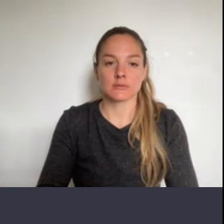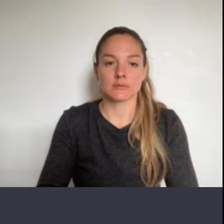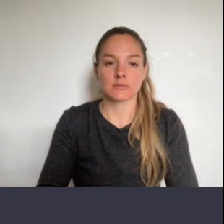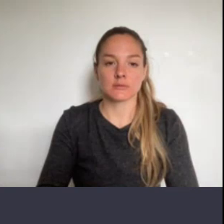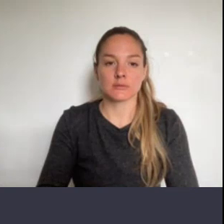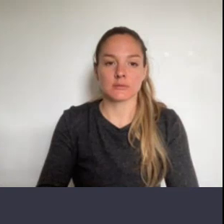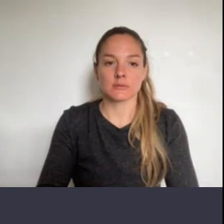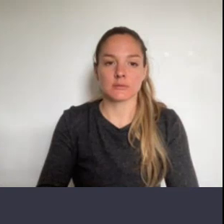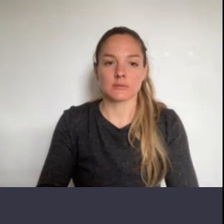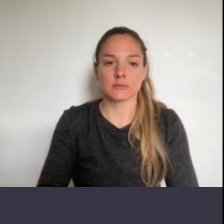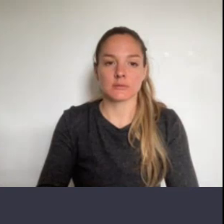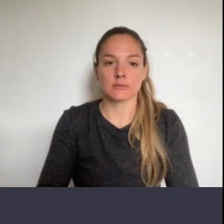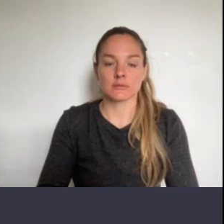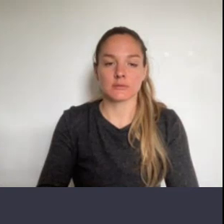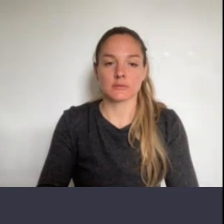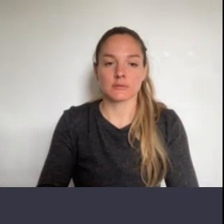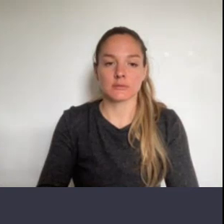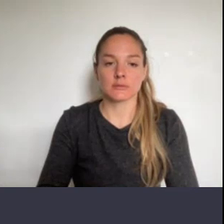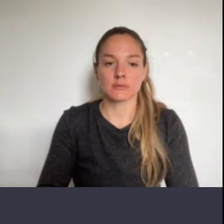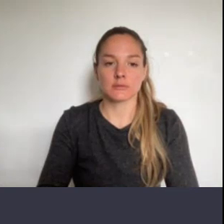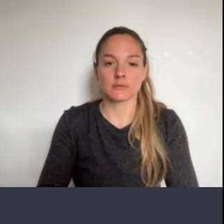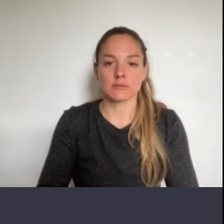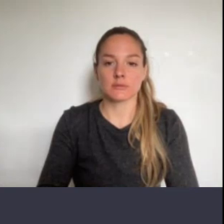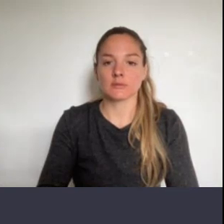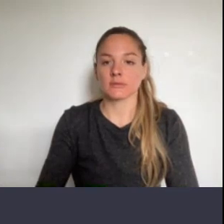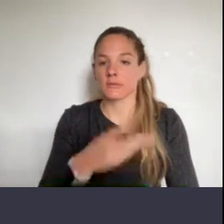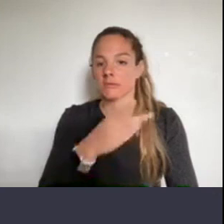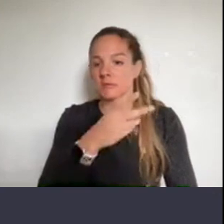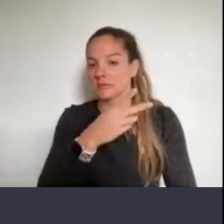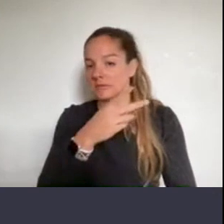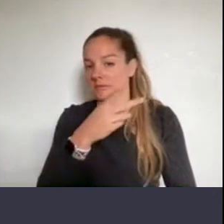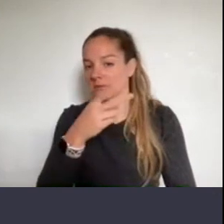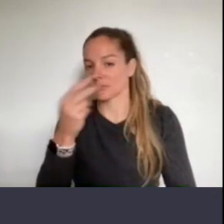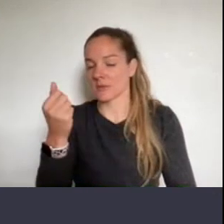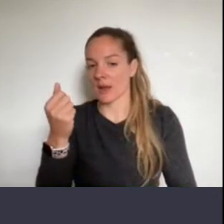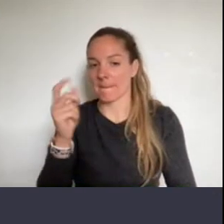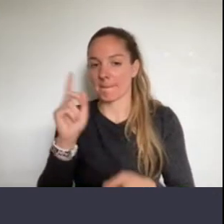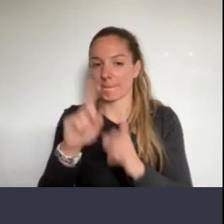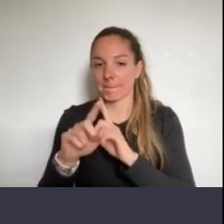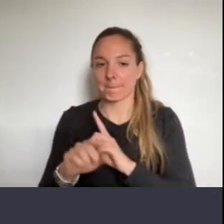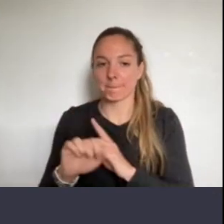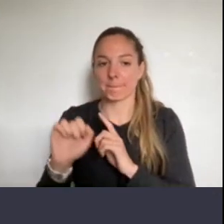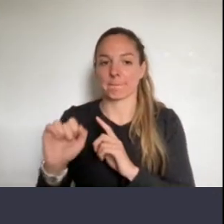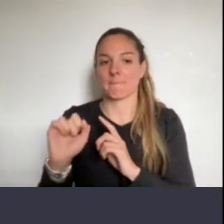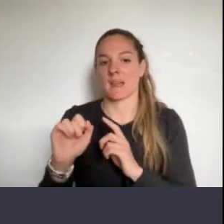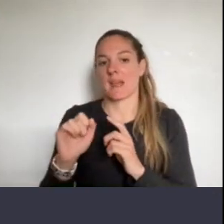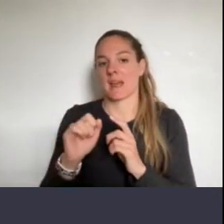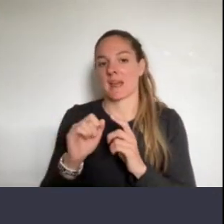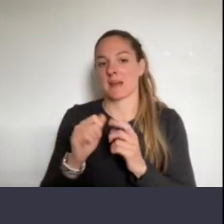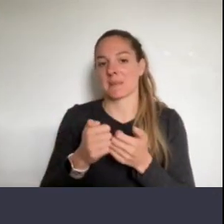Some people got in early there about with some messages which are really helpful. Yep.